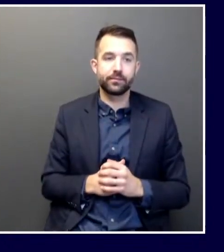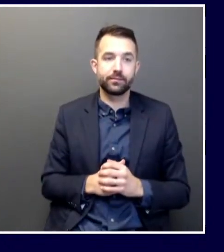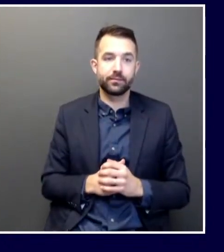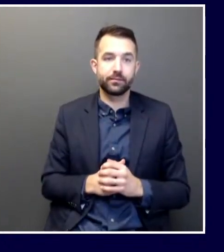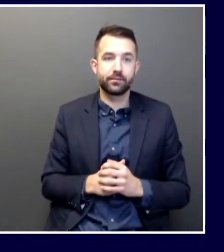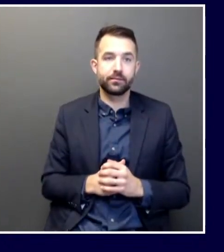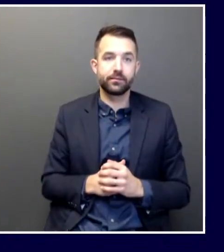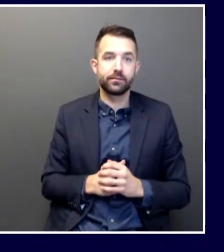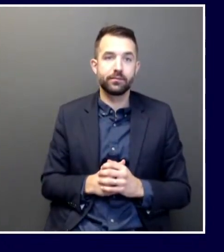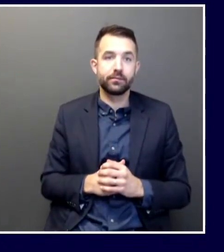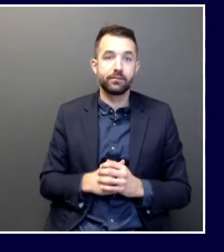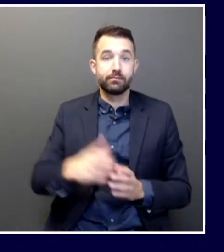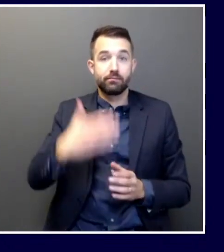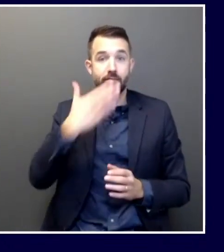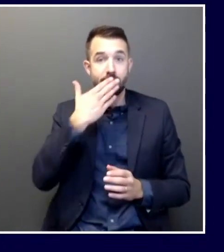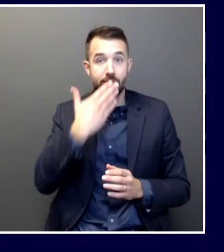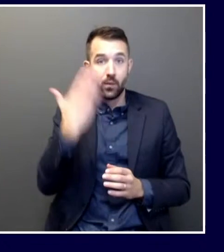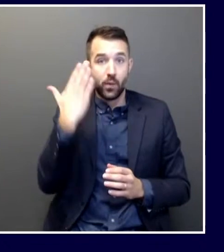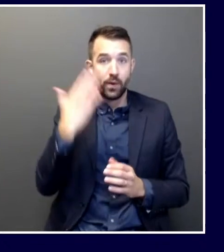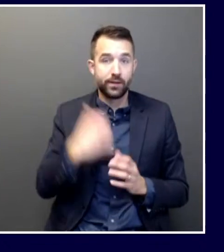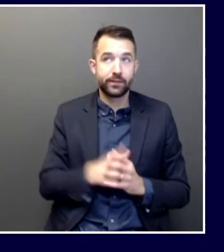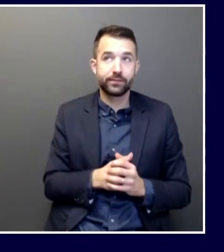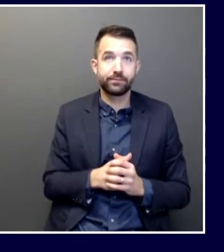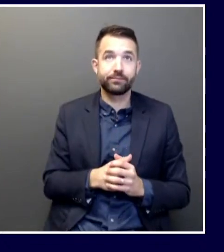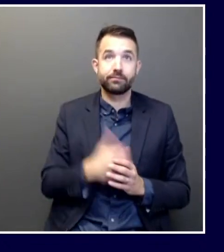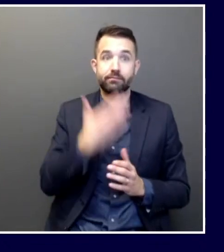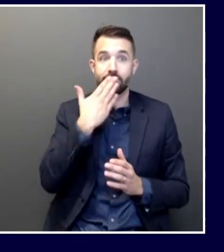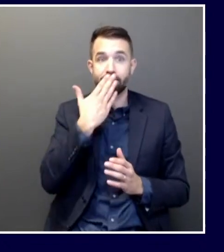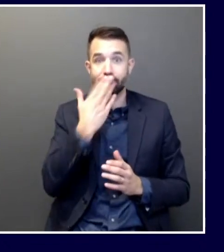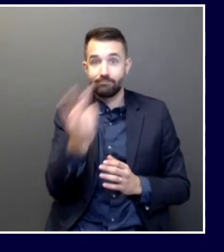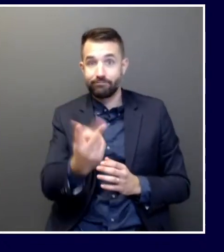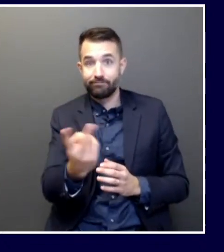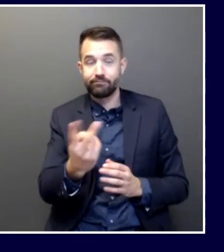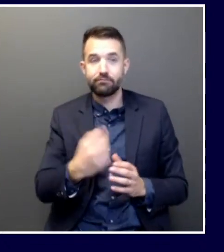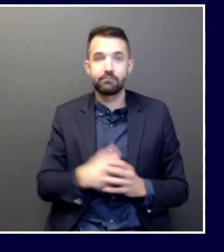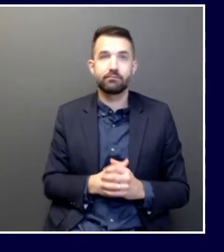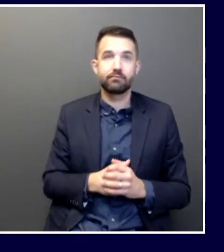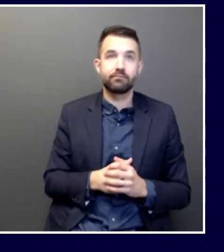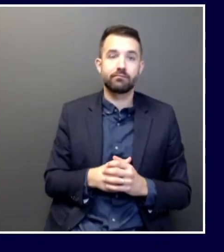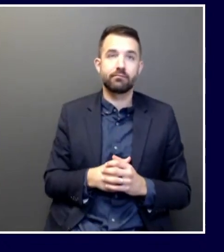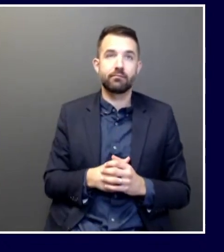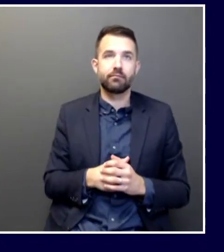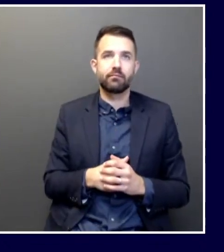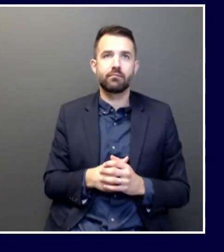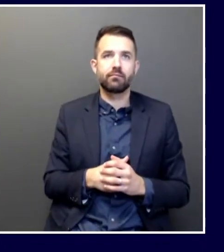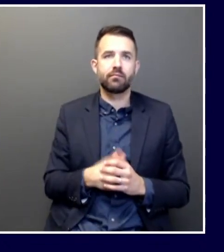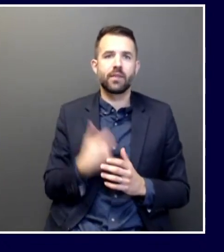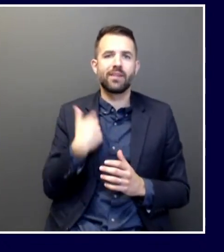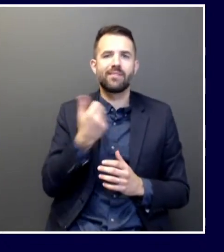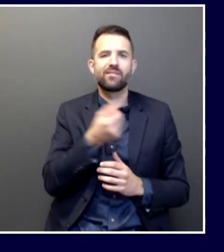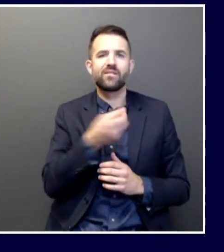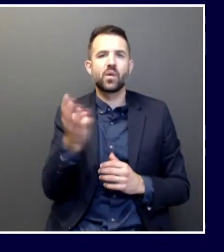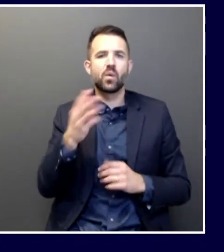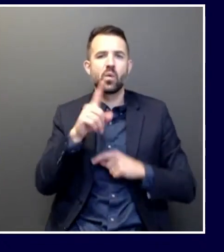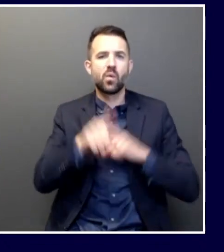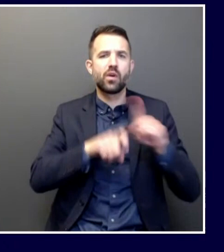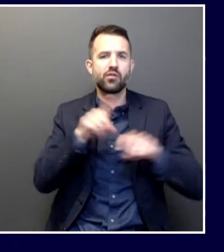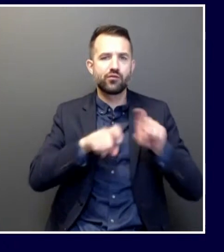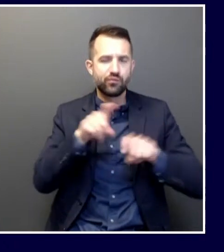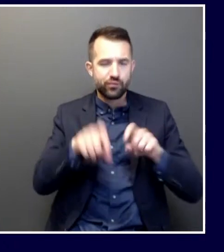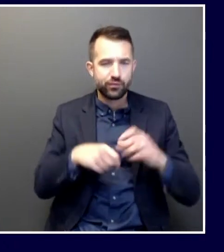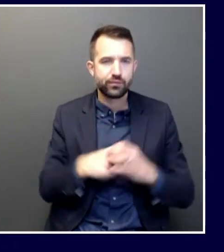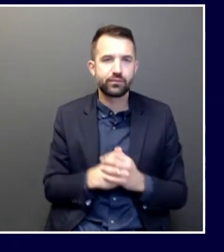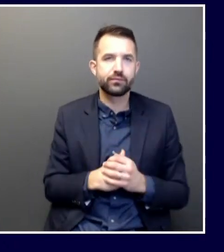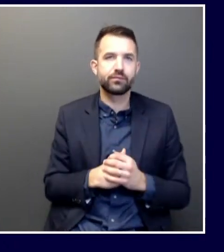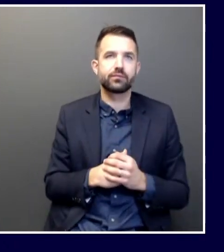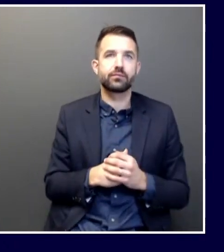Thank you, Dr. Shah and Commissioner Lambrew. One of the questions I had is, we're 2 days out from the state's enforcement of the vaccine